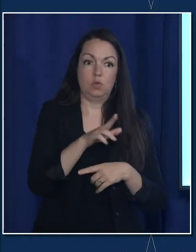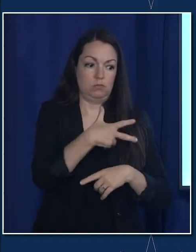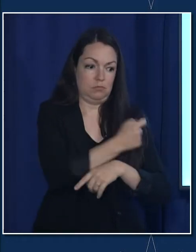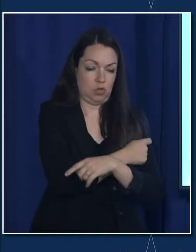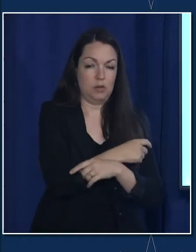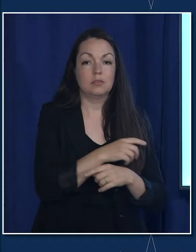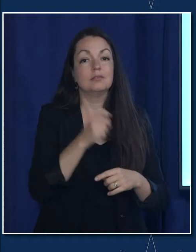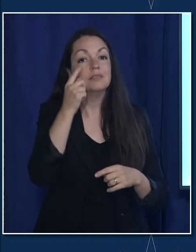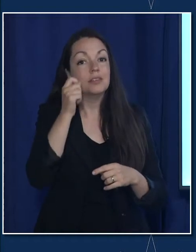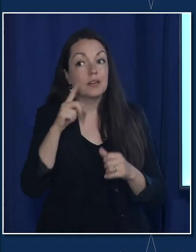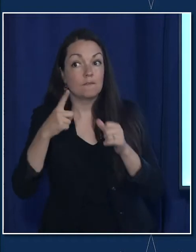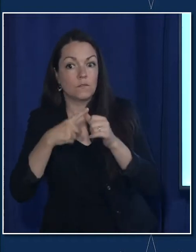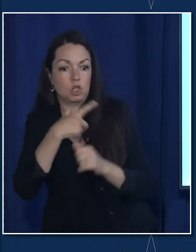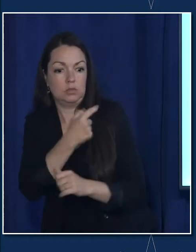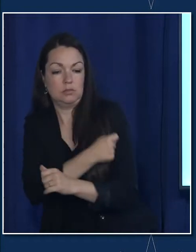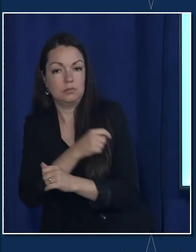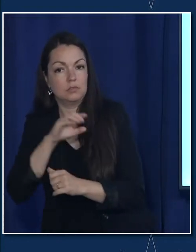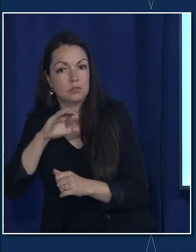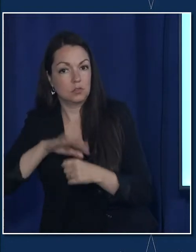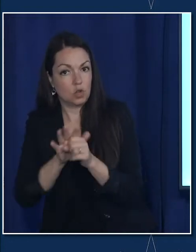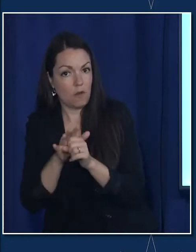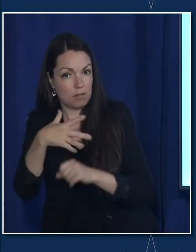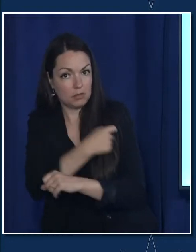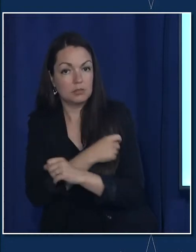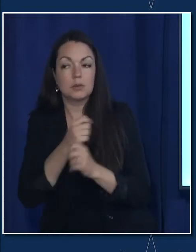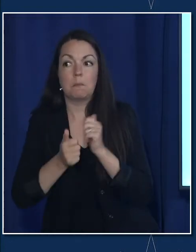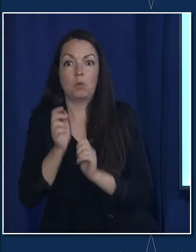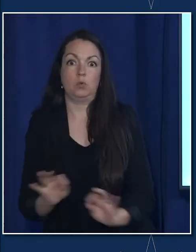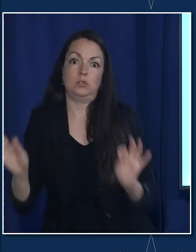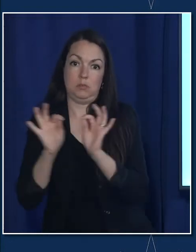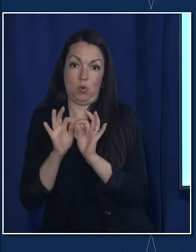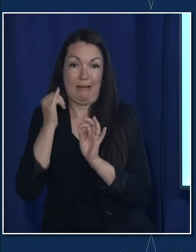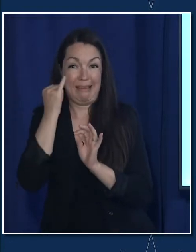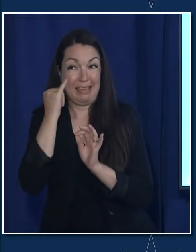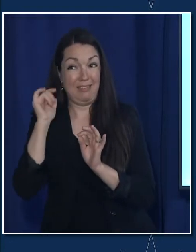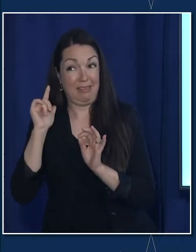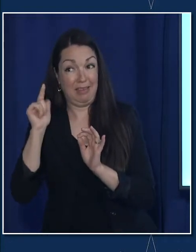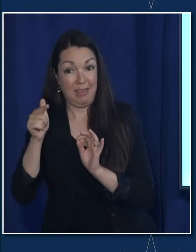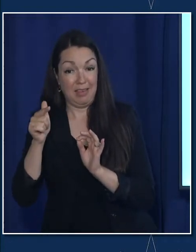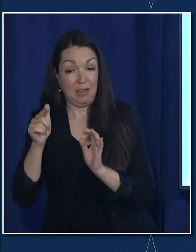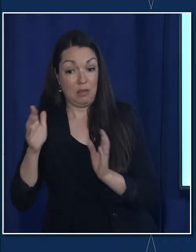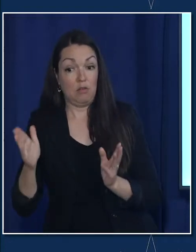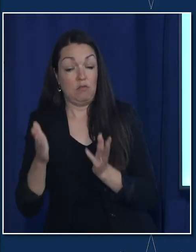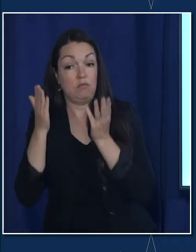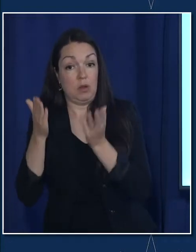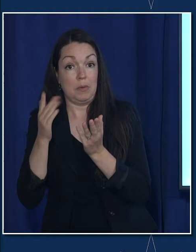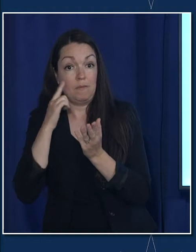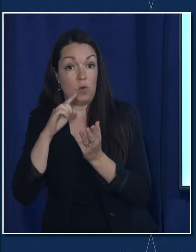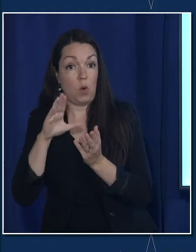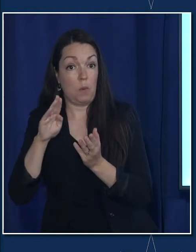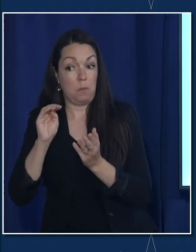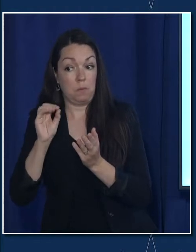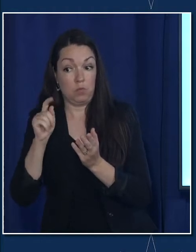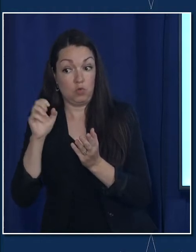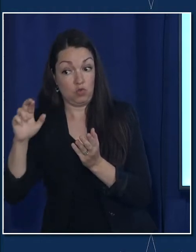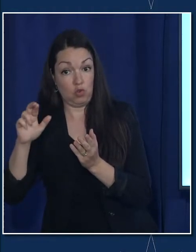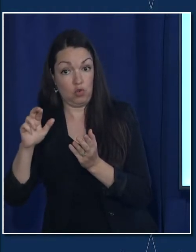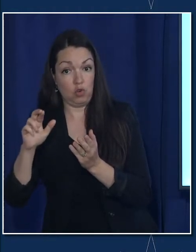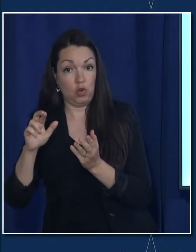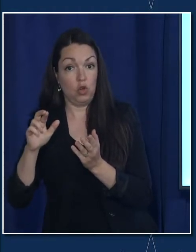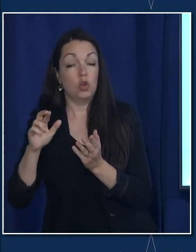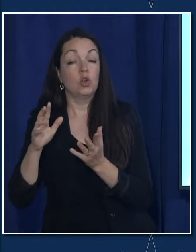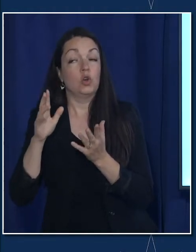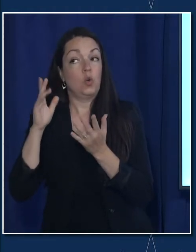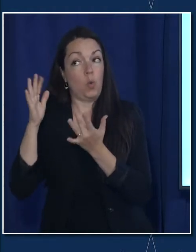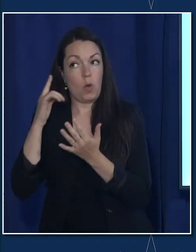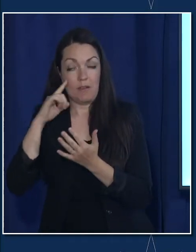the most important thing. And then if and when we get this recommendation for boosters, people should also get those on time. But we don't have a booster recommendation